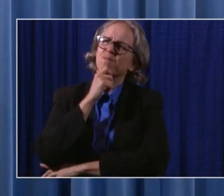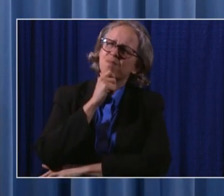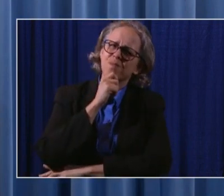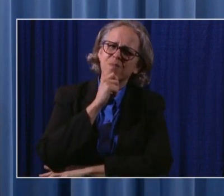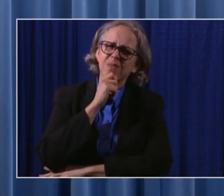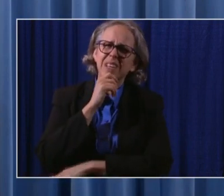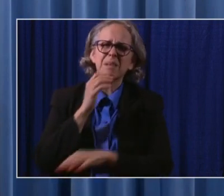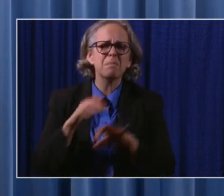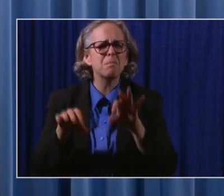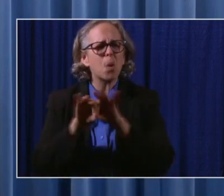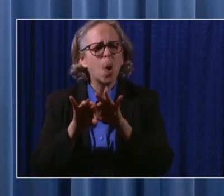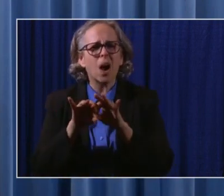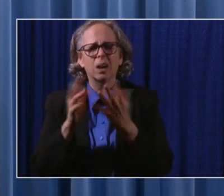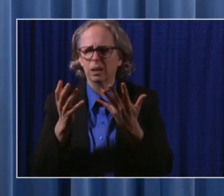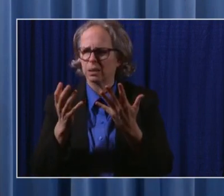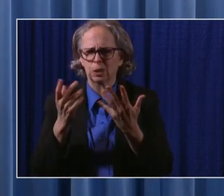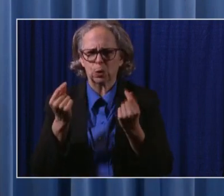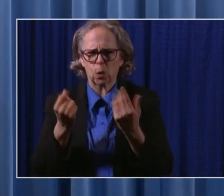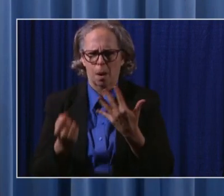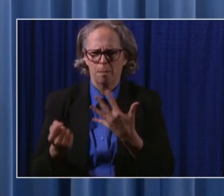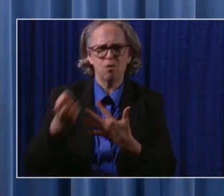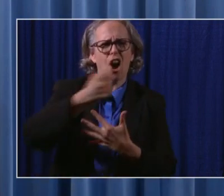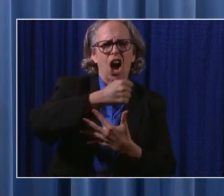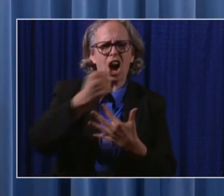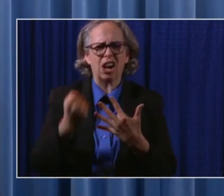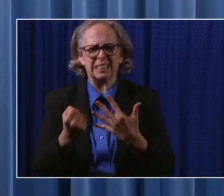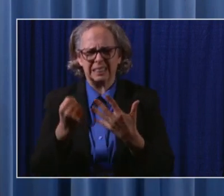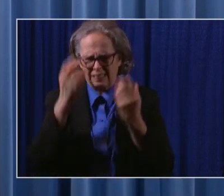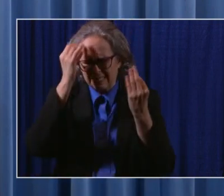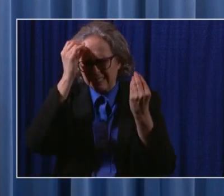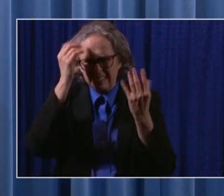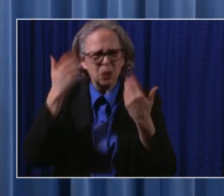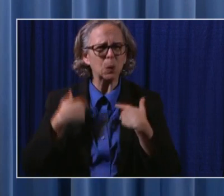with some good news, the one chart I showed up there,